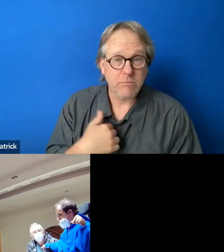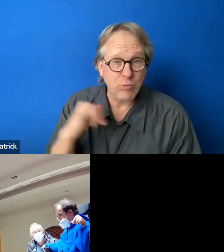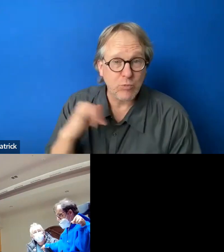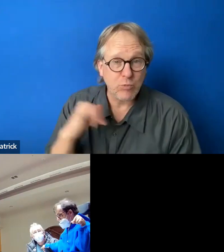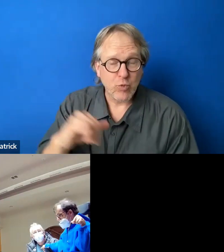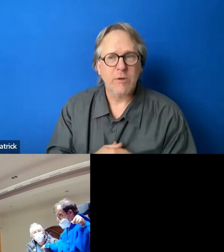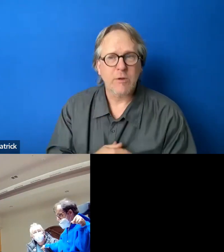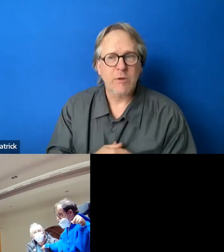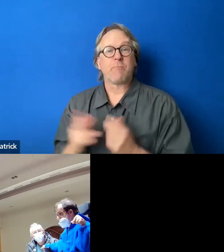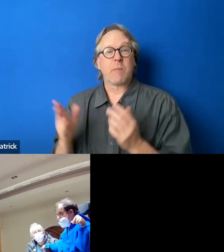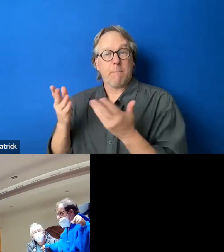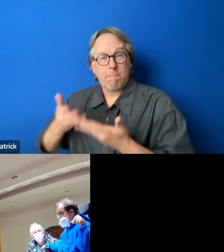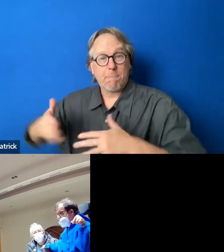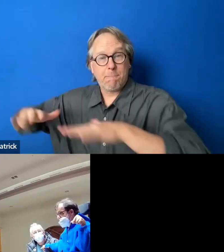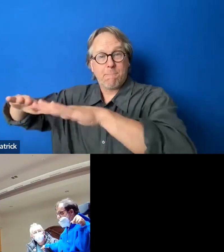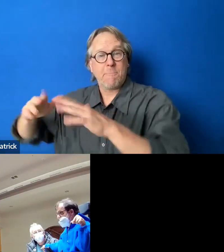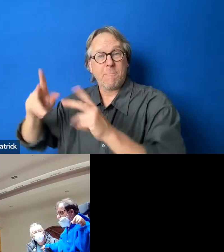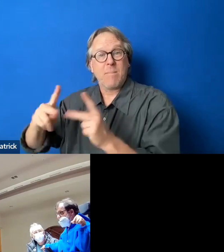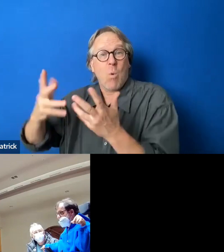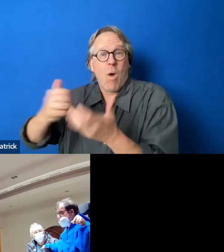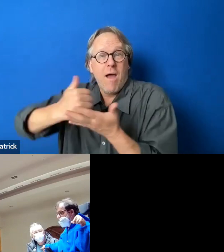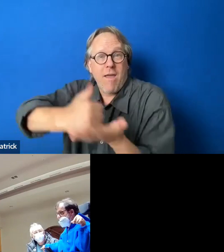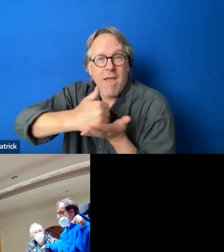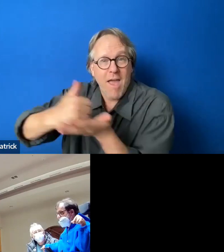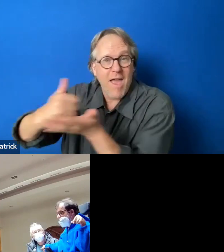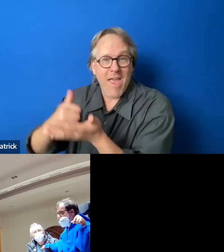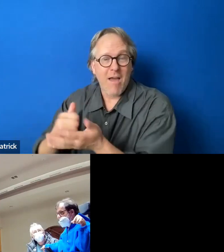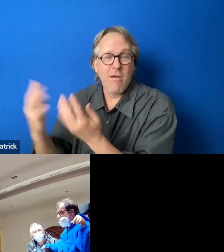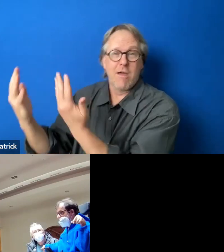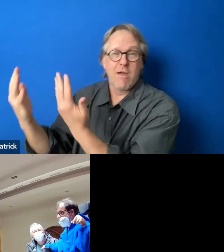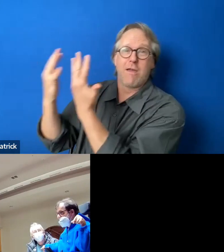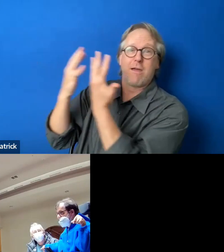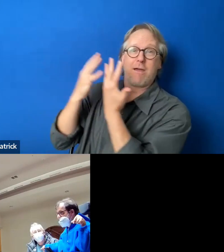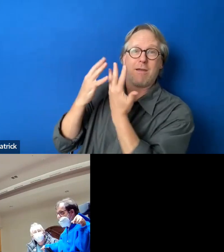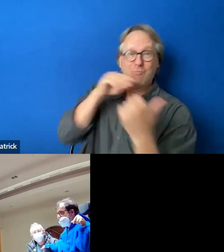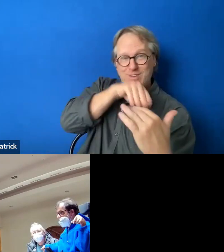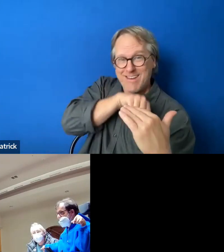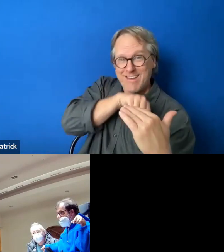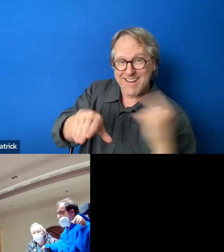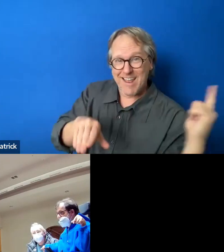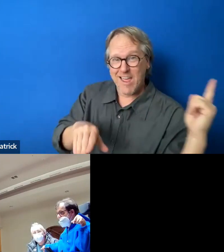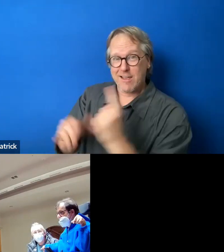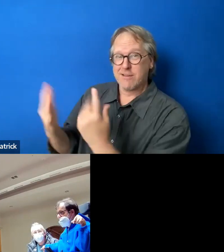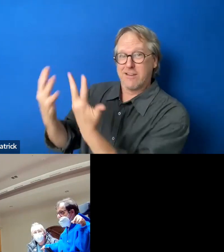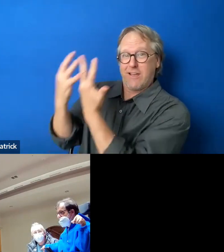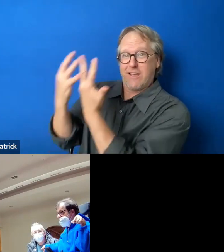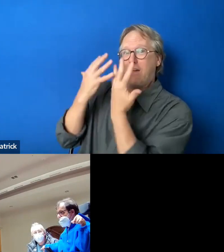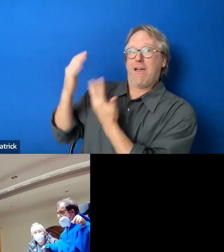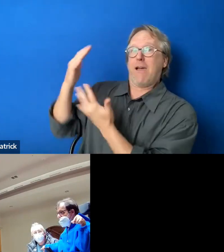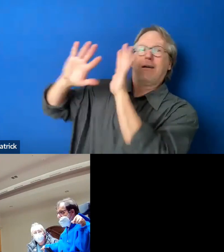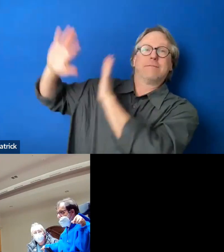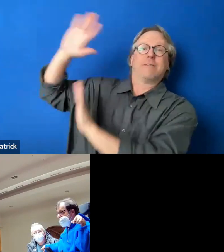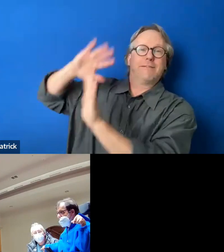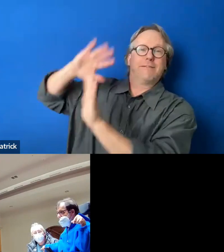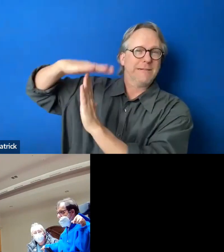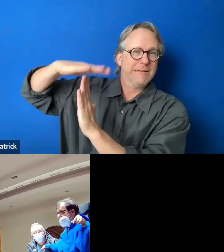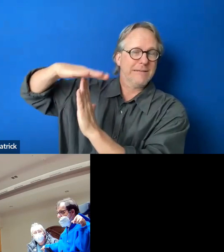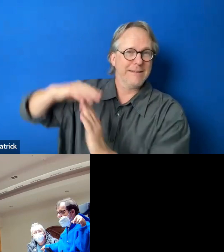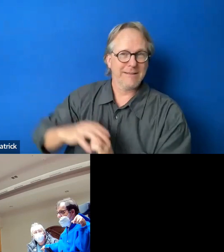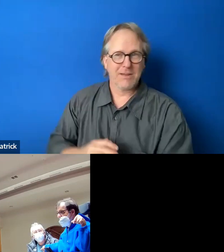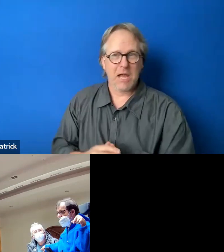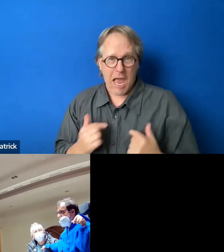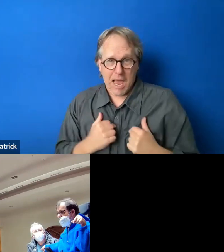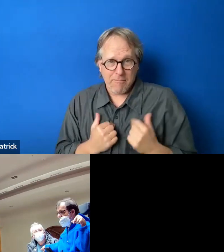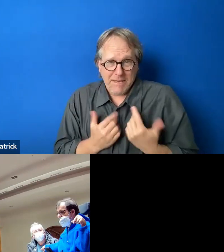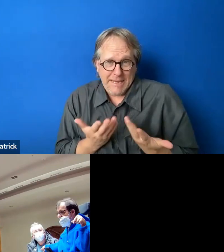so much to help that they just overwhelm you when you come in the door. And like, gee, I was really here